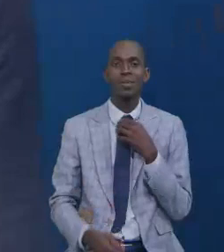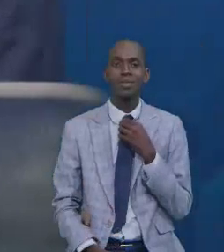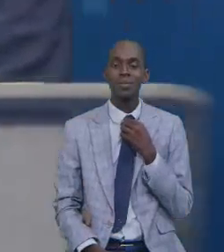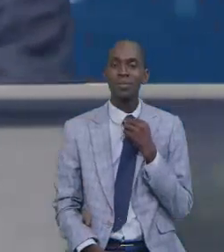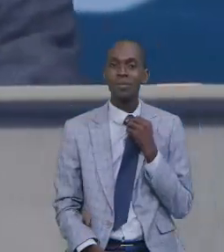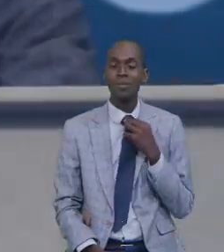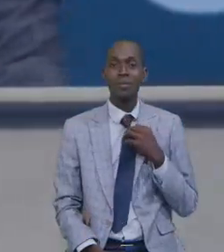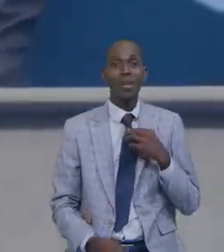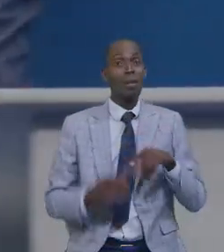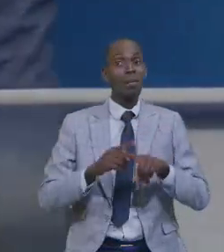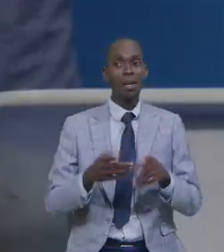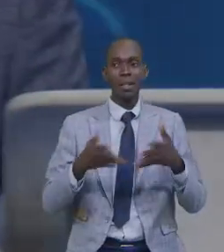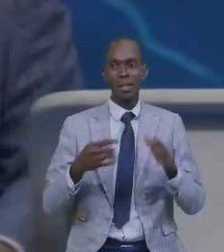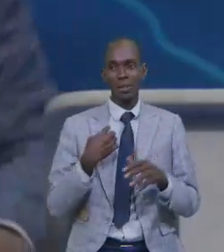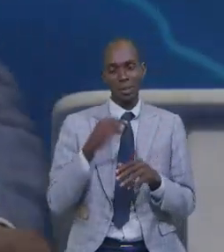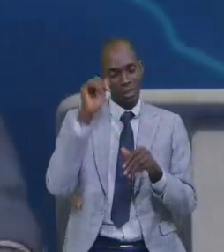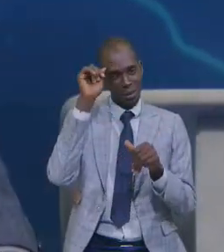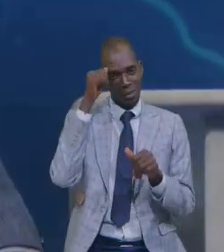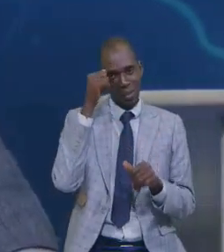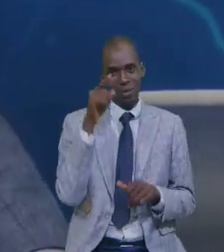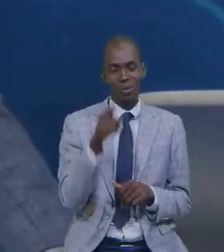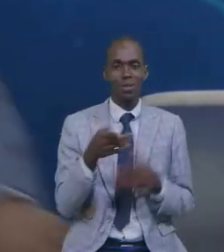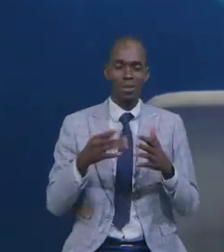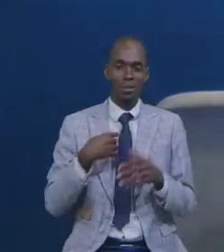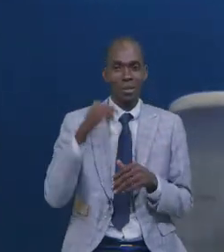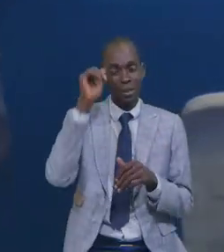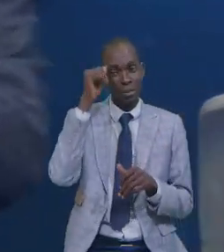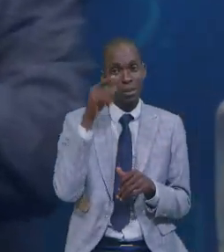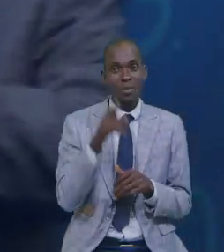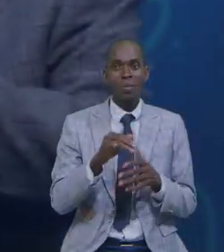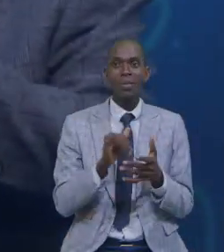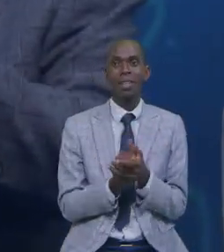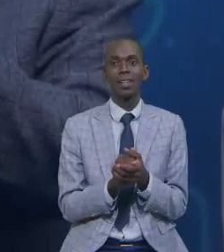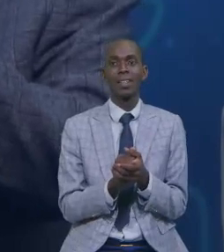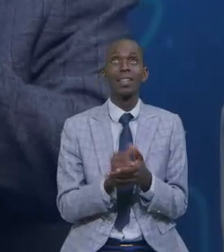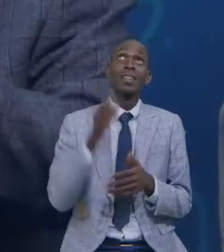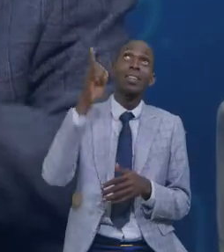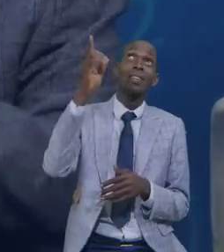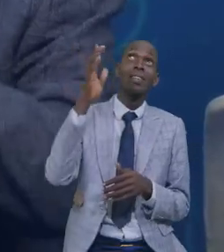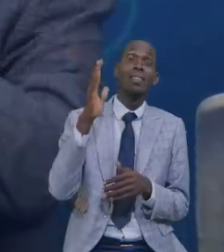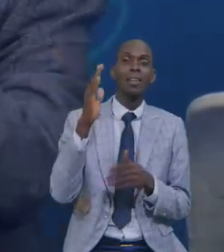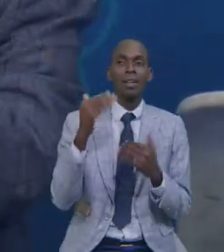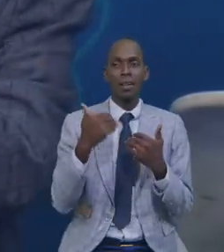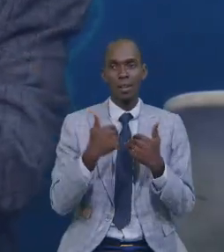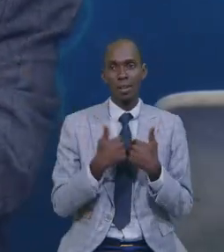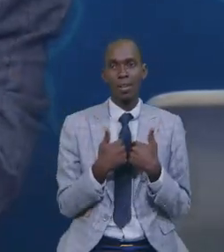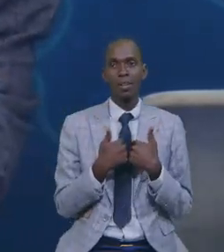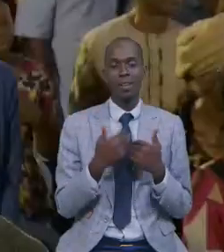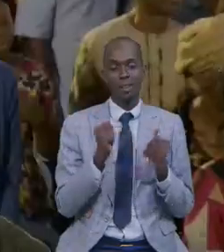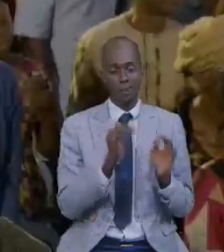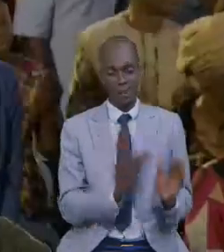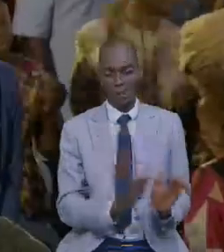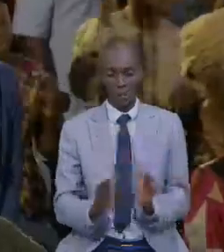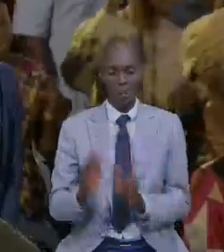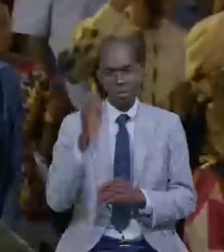me remind you, that God has a plan for you.